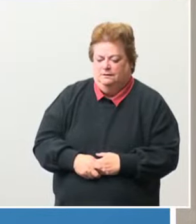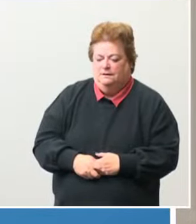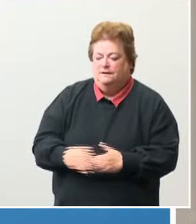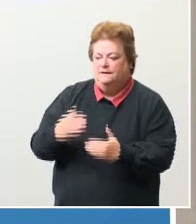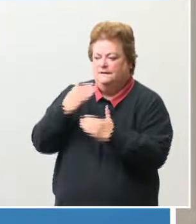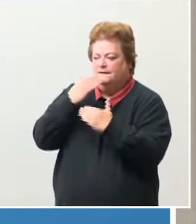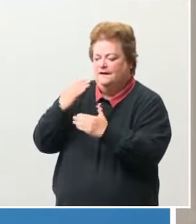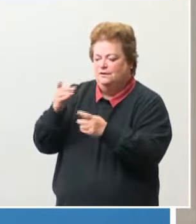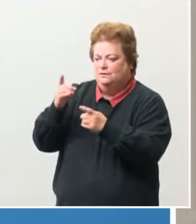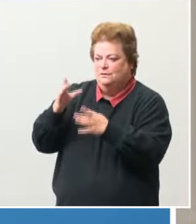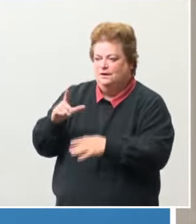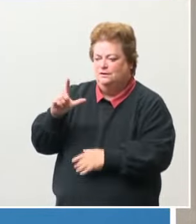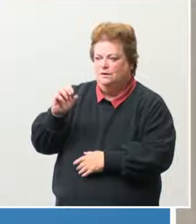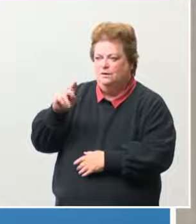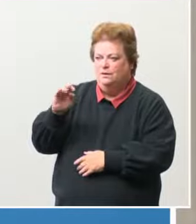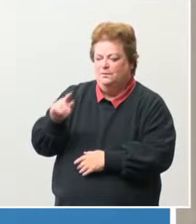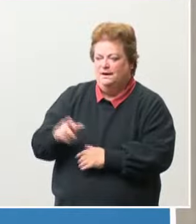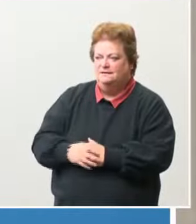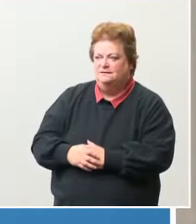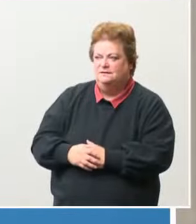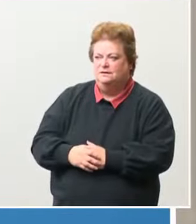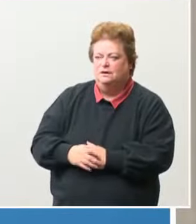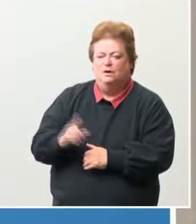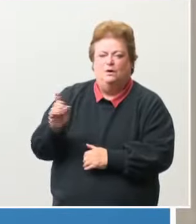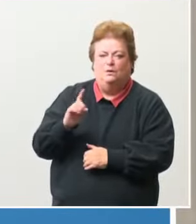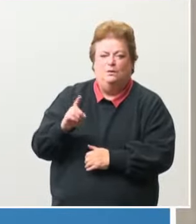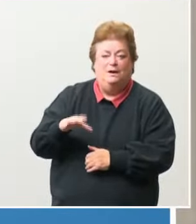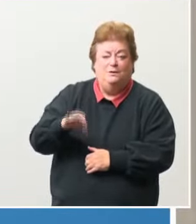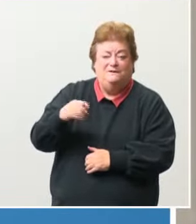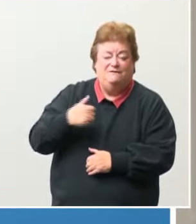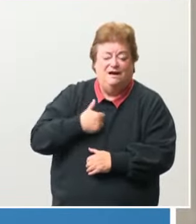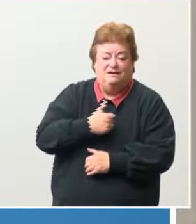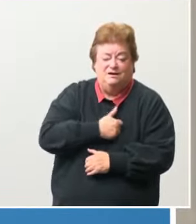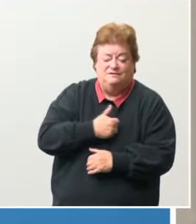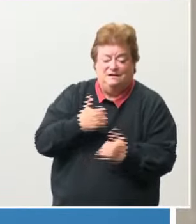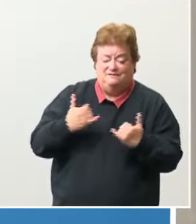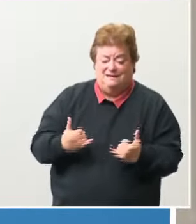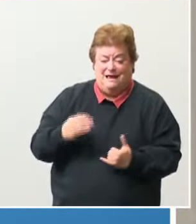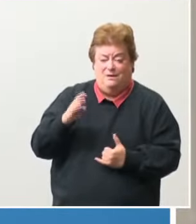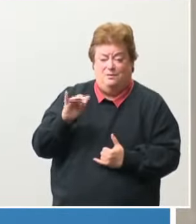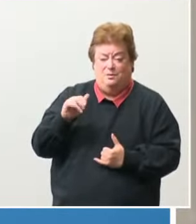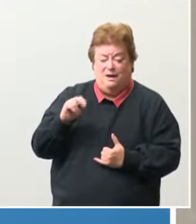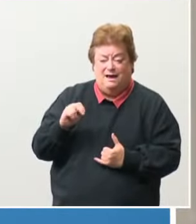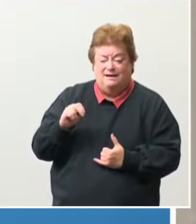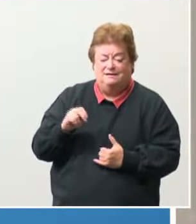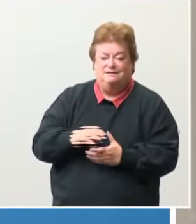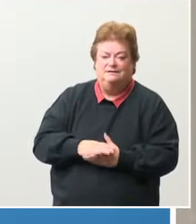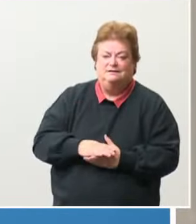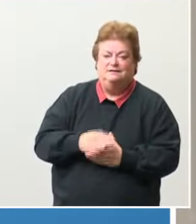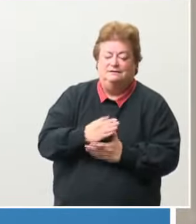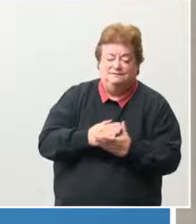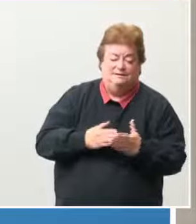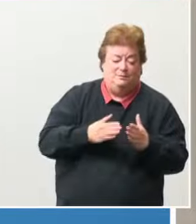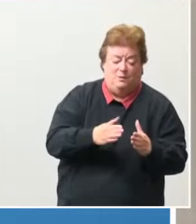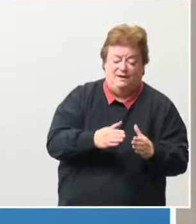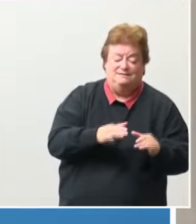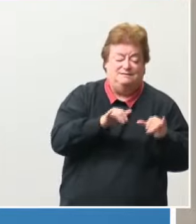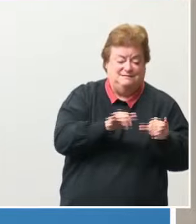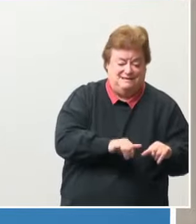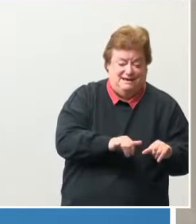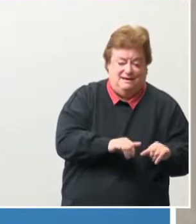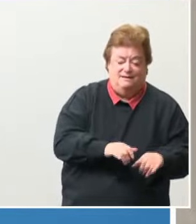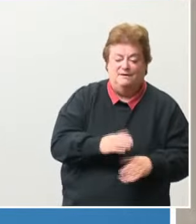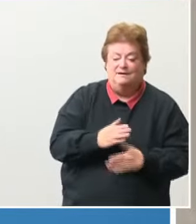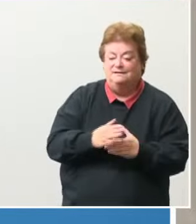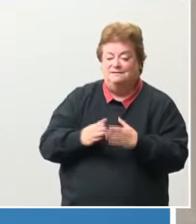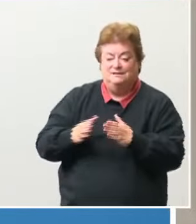Thank you, Director Lopez. So where do we find ourselves at Bryan right now? In some ways it's the same, and in some ways it's